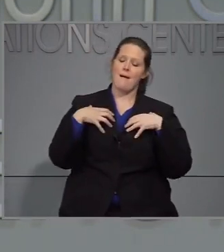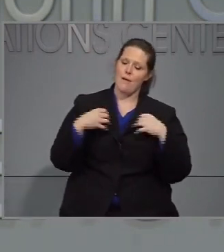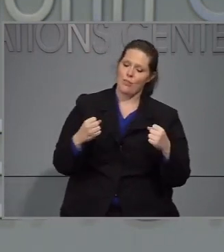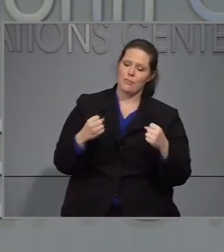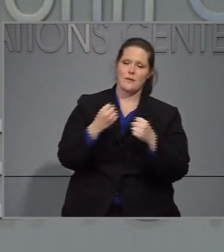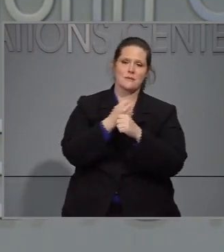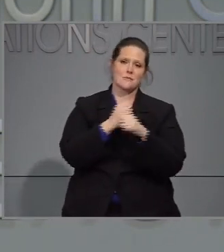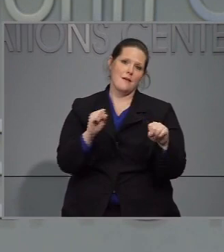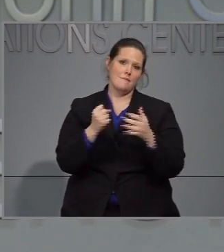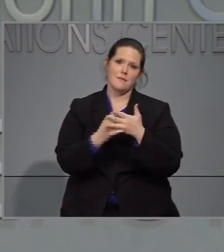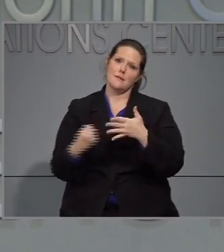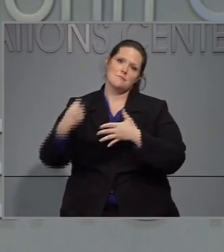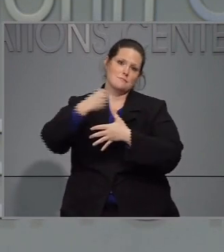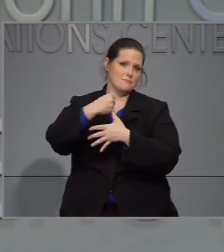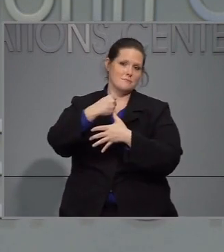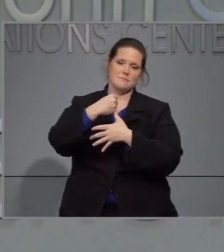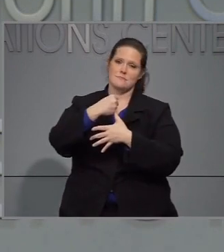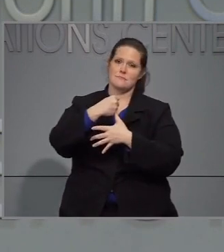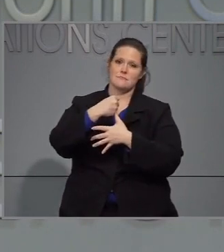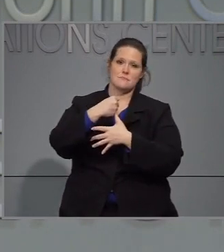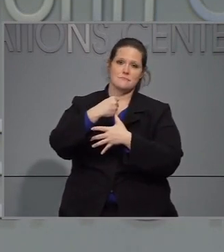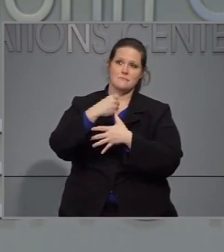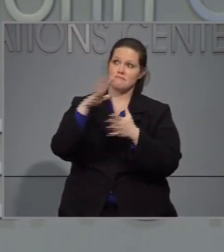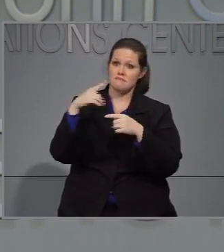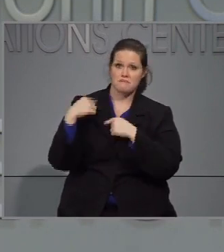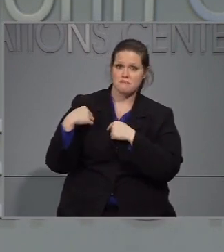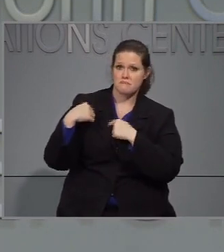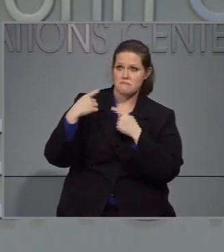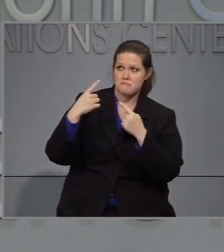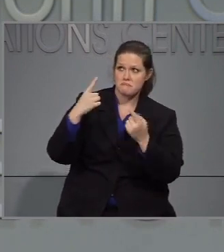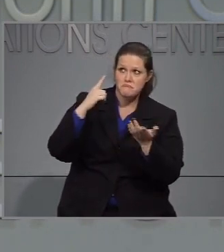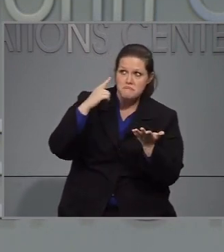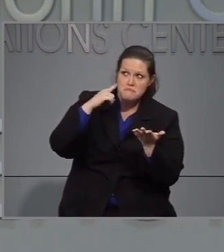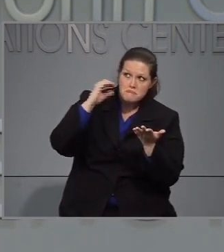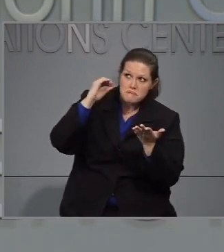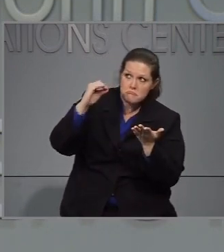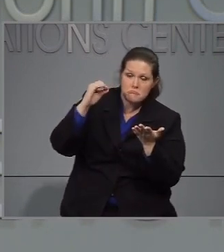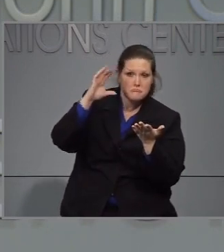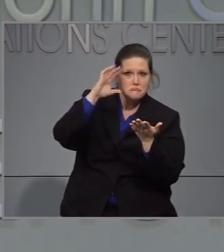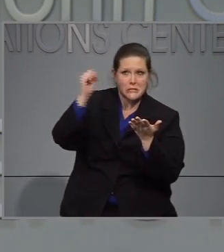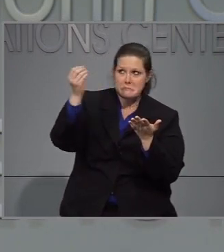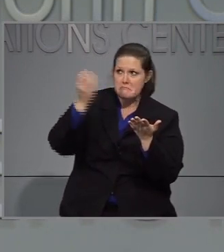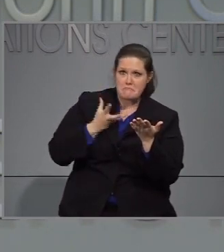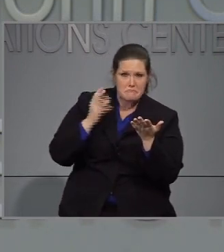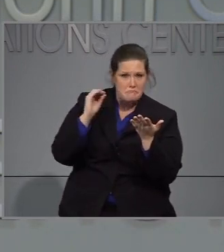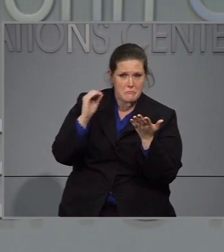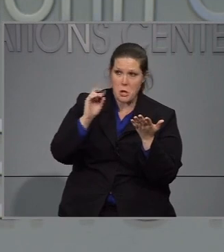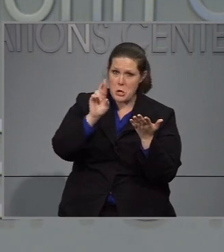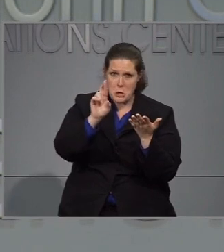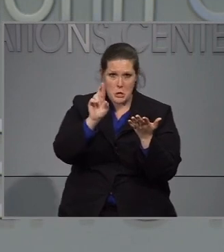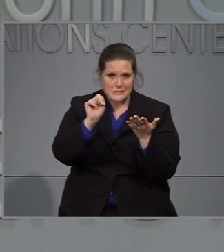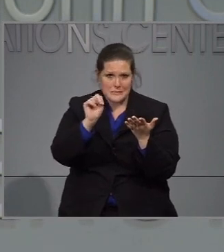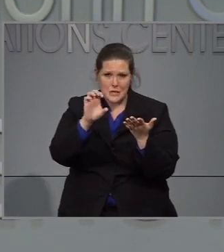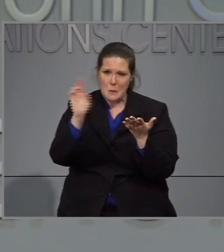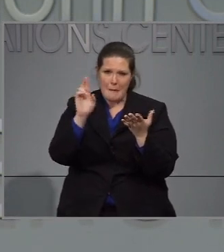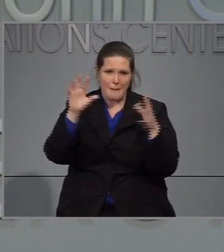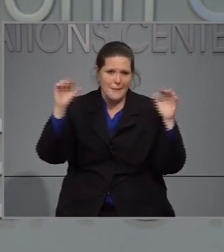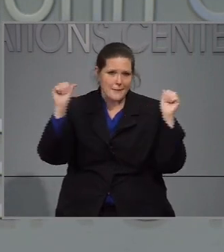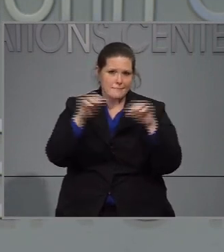first. We have not heard anything from the administration or the RNC about